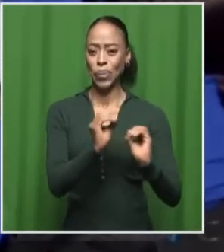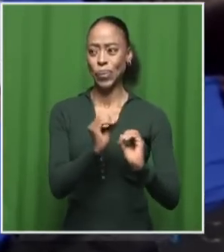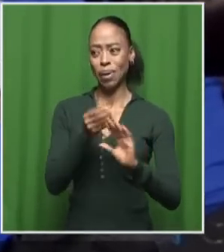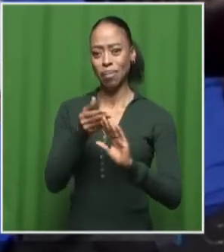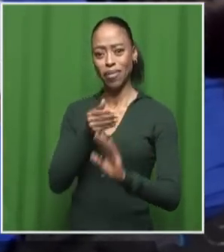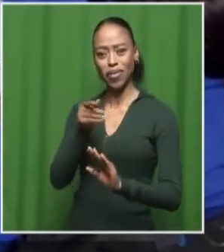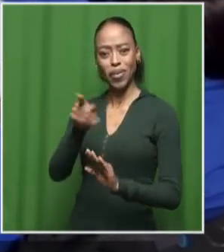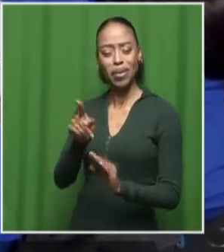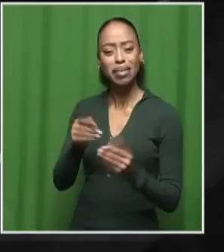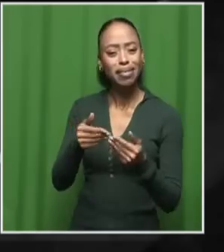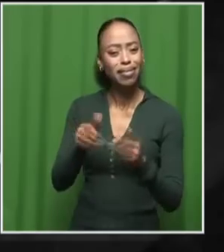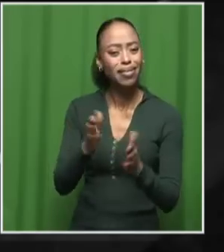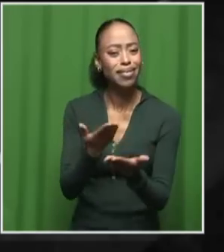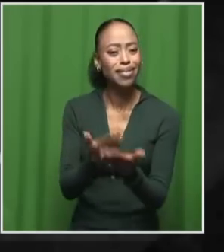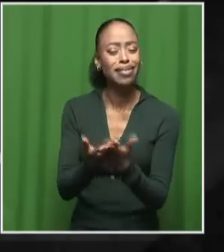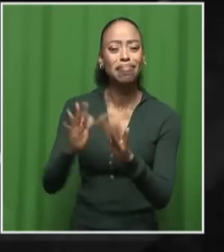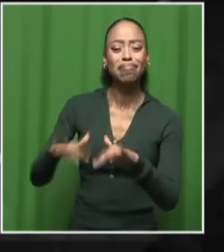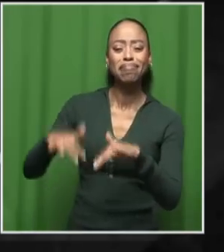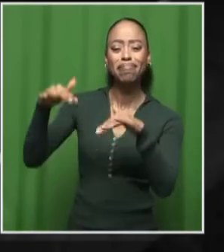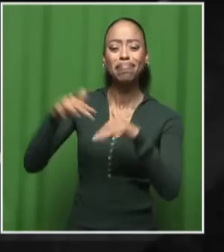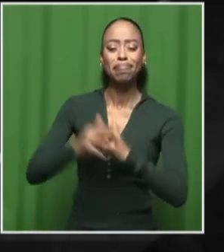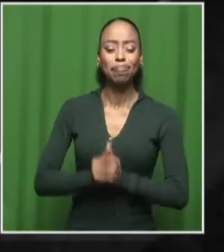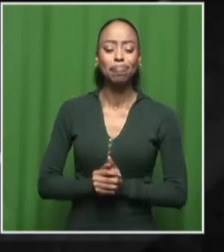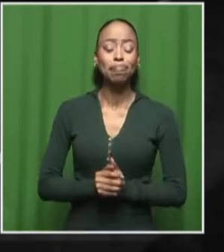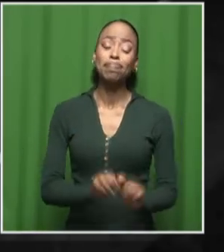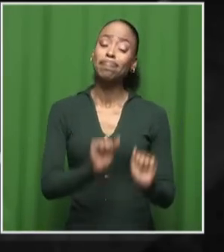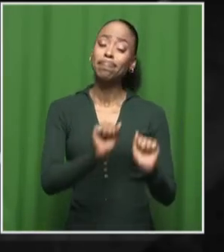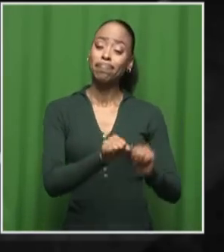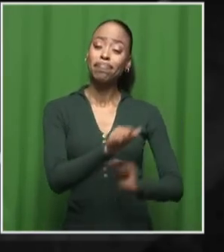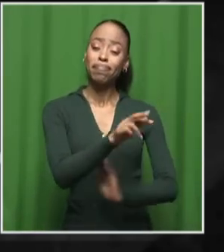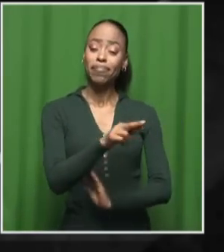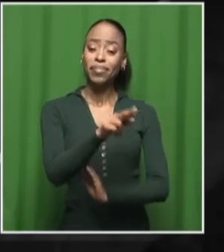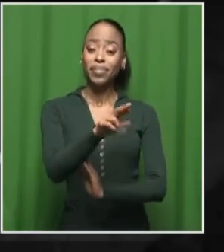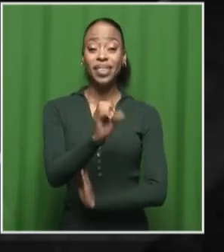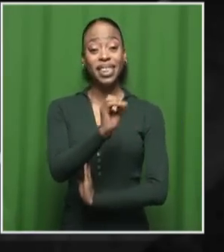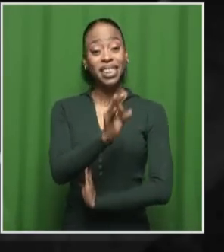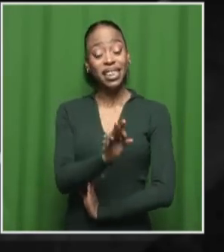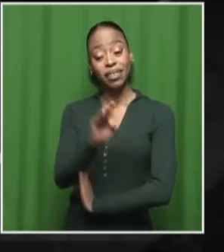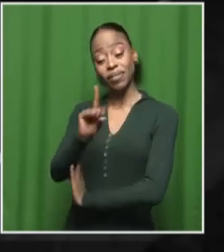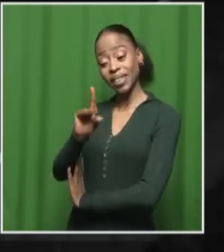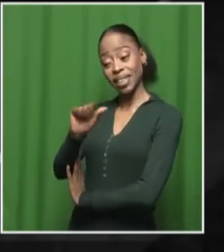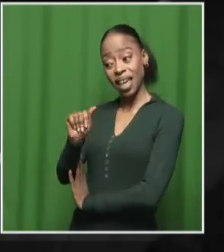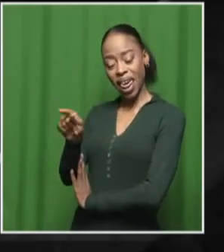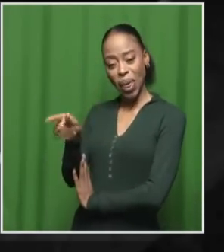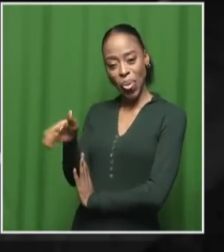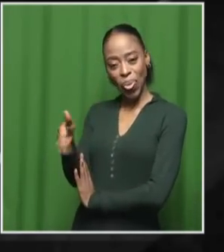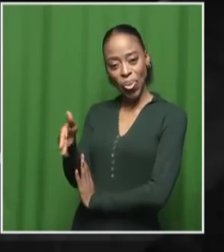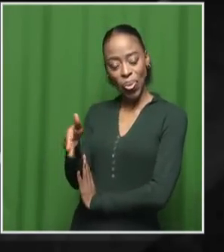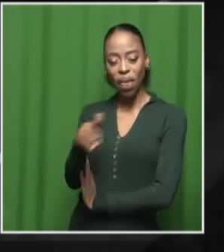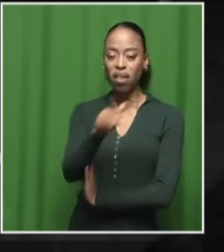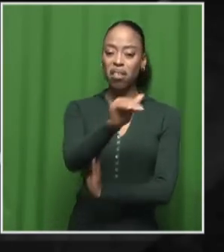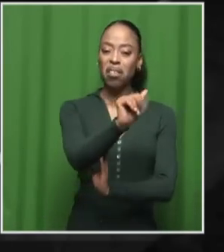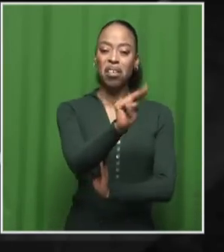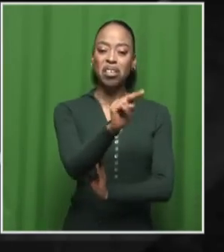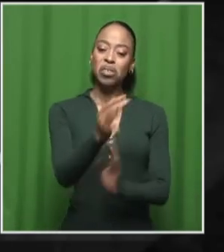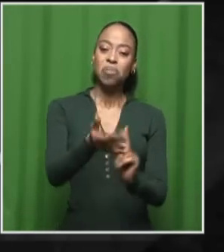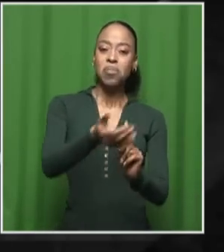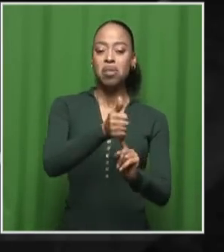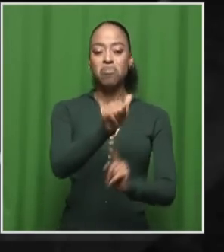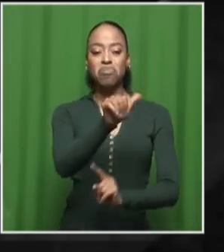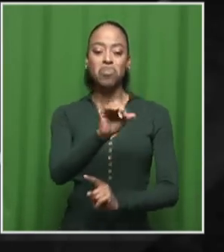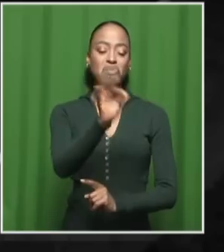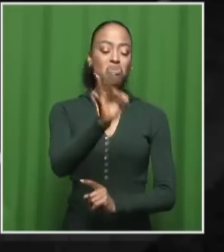even make way. You're absolutely right. Without the Democratic Alliance, the ANC can't reach